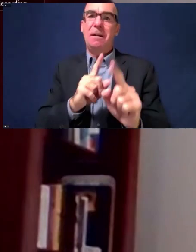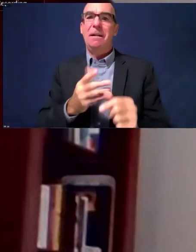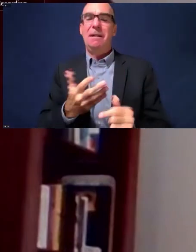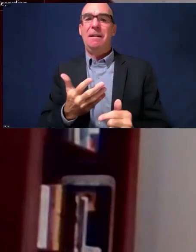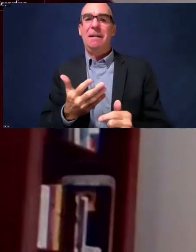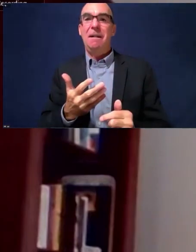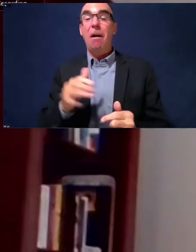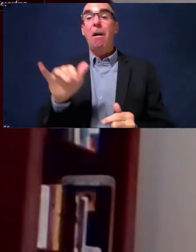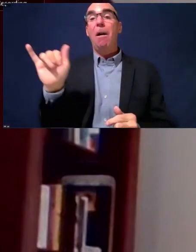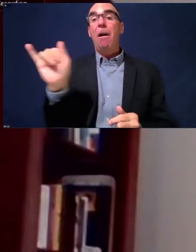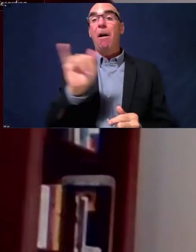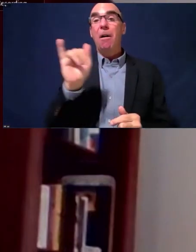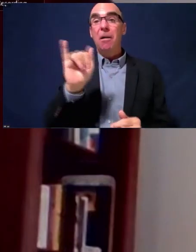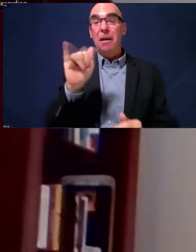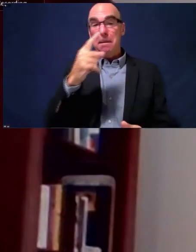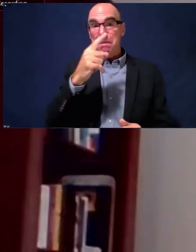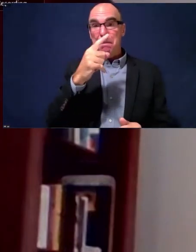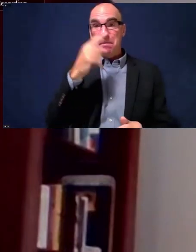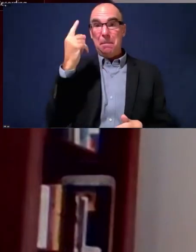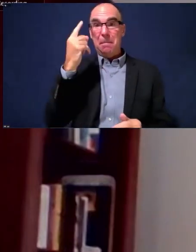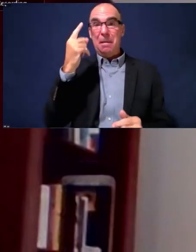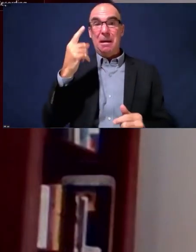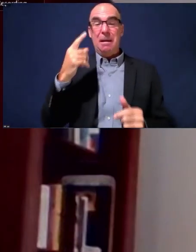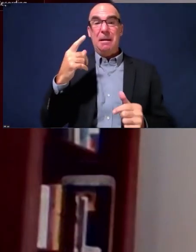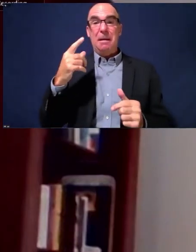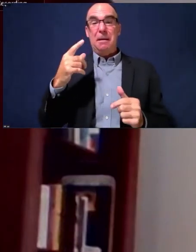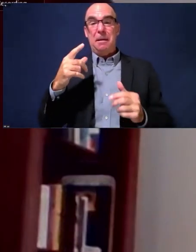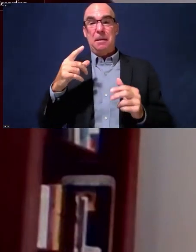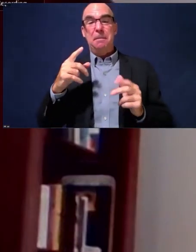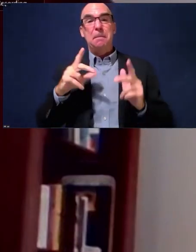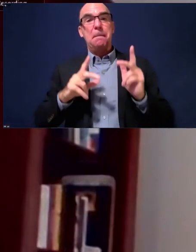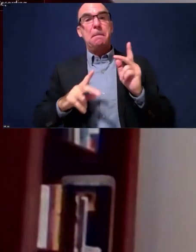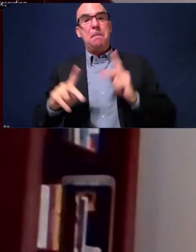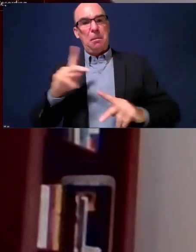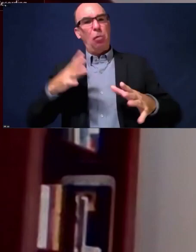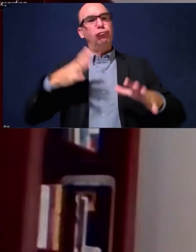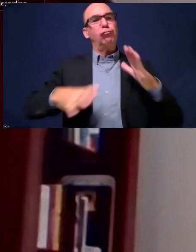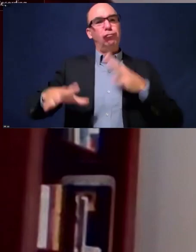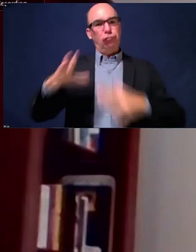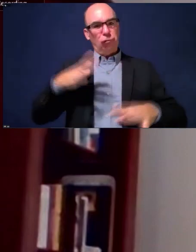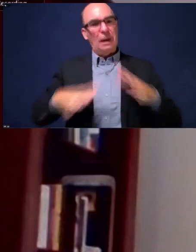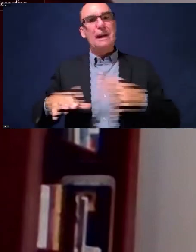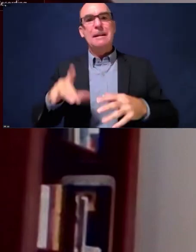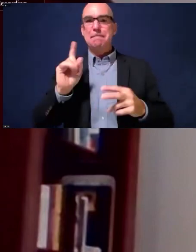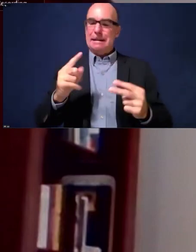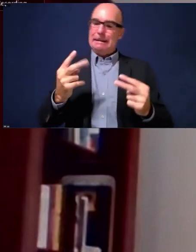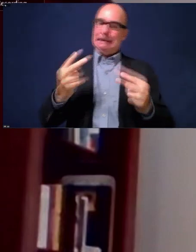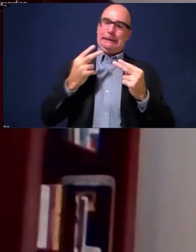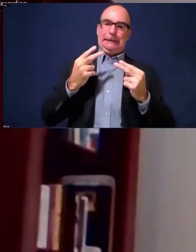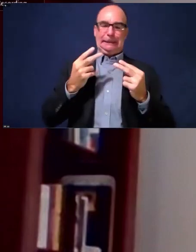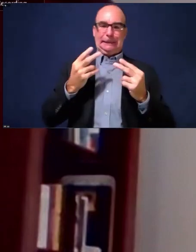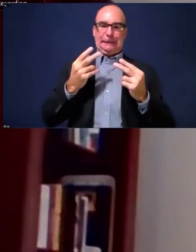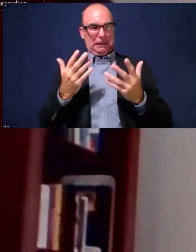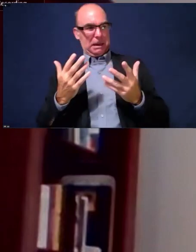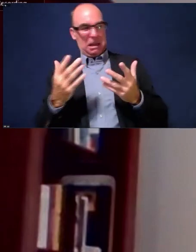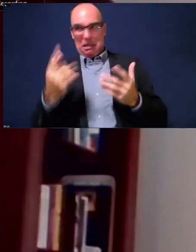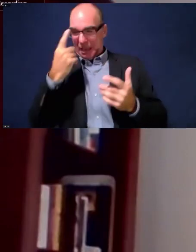not mistaken for non-members of the university community. And I believe, as others do, that Black women feel this most